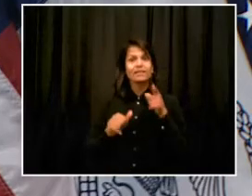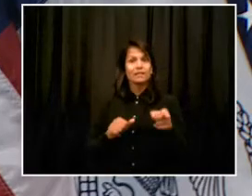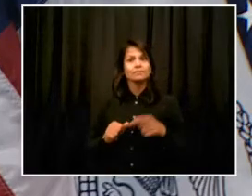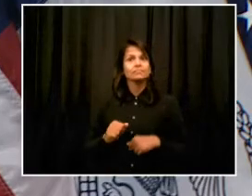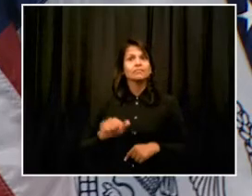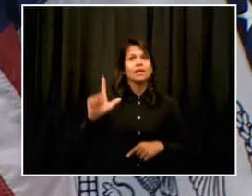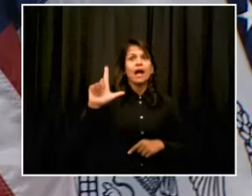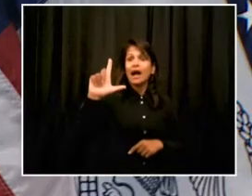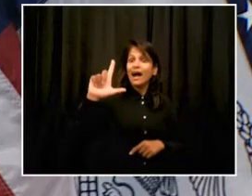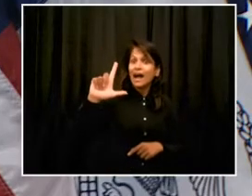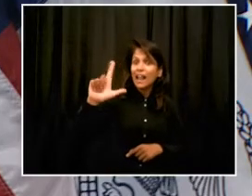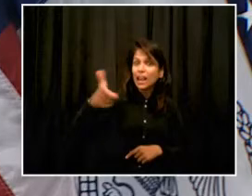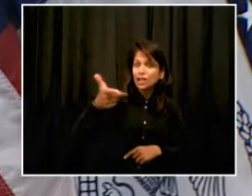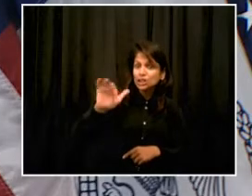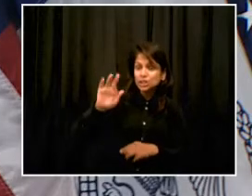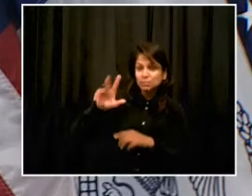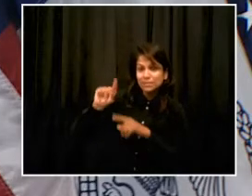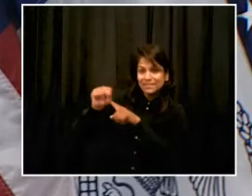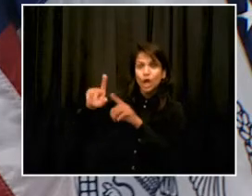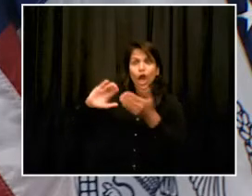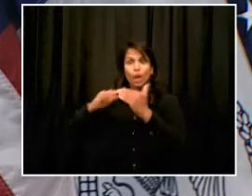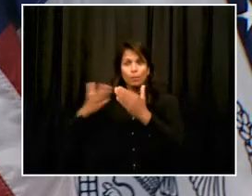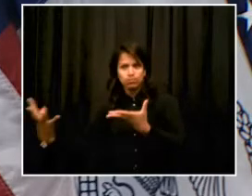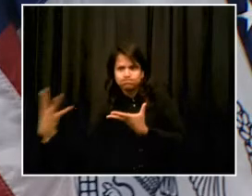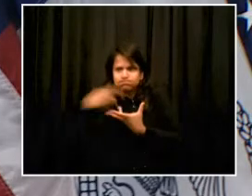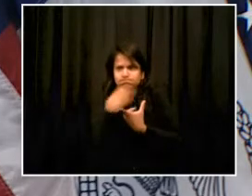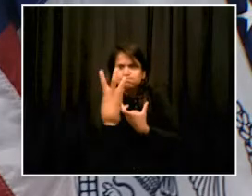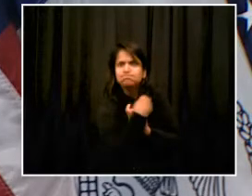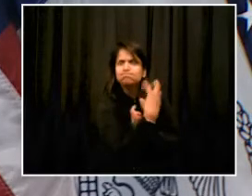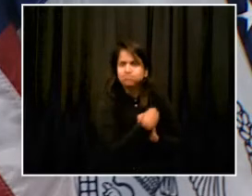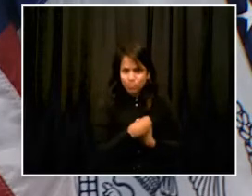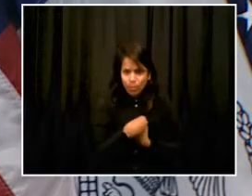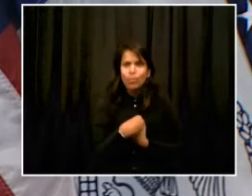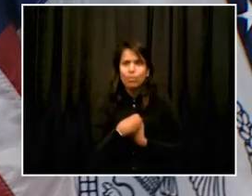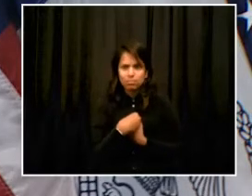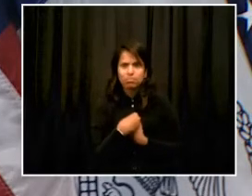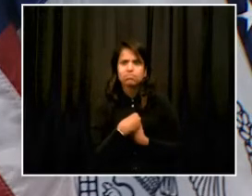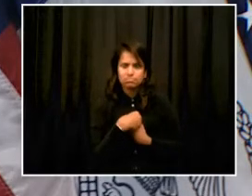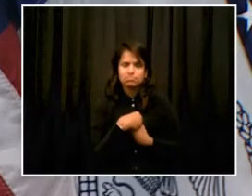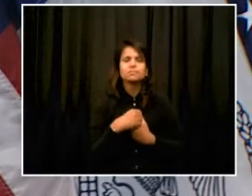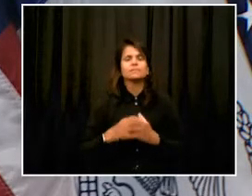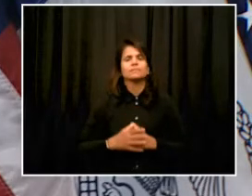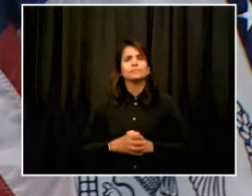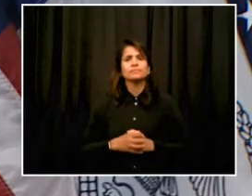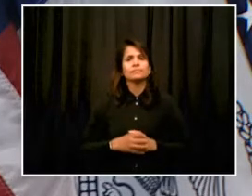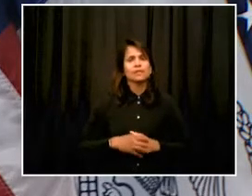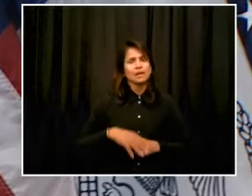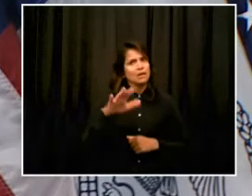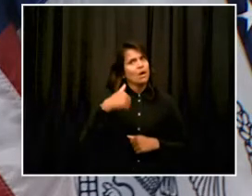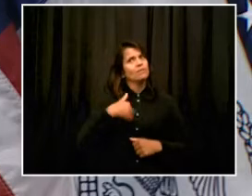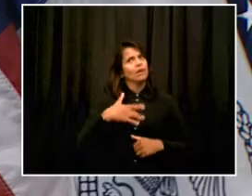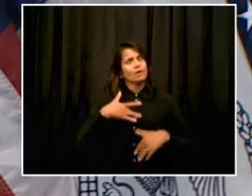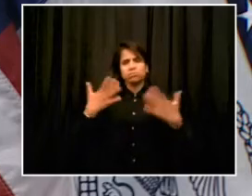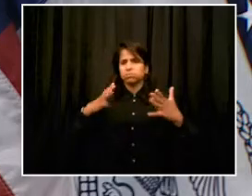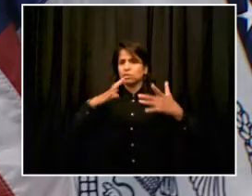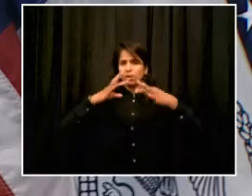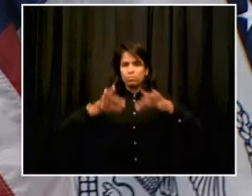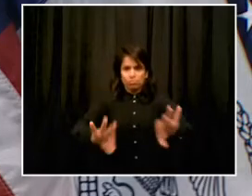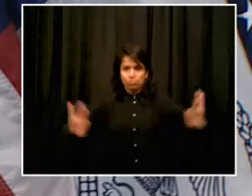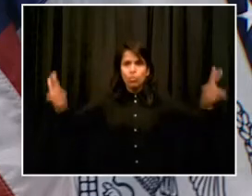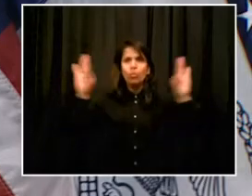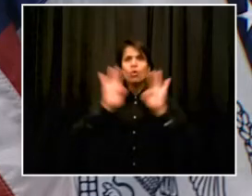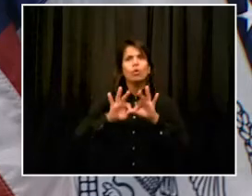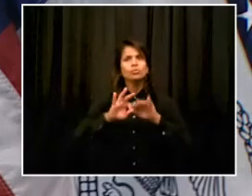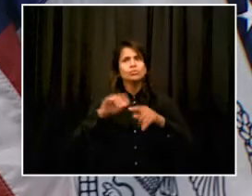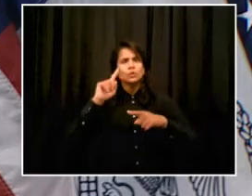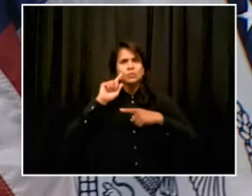better. But that has been, to me, one of the ways to address the